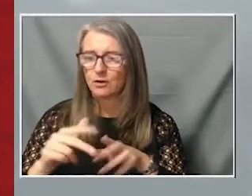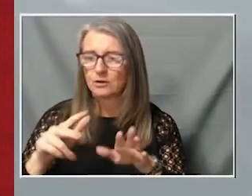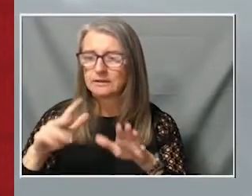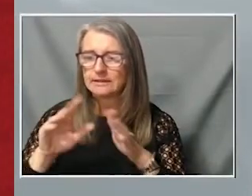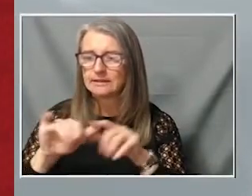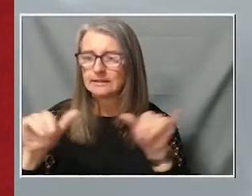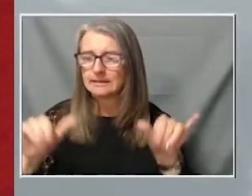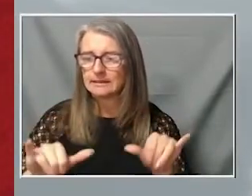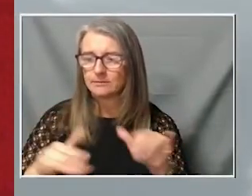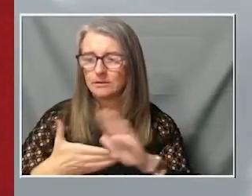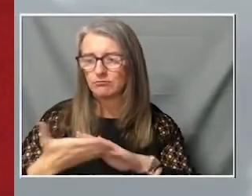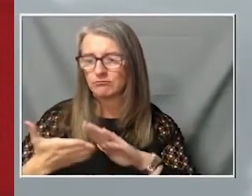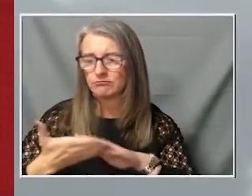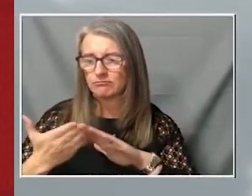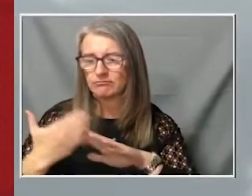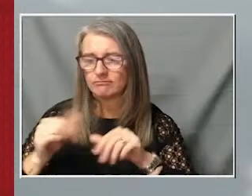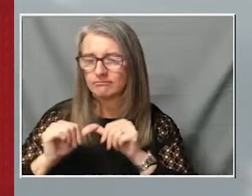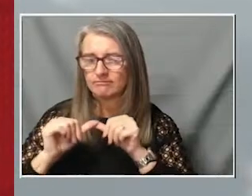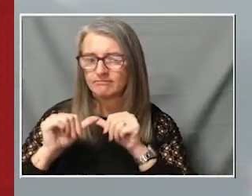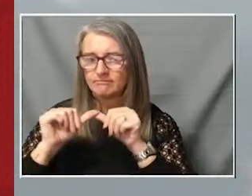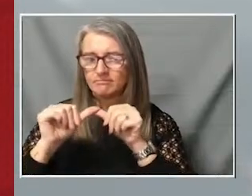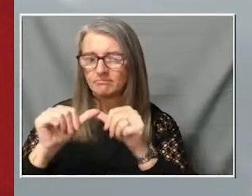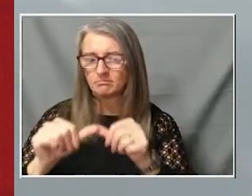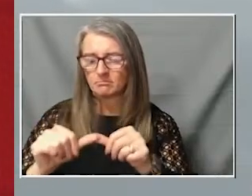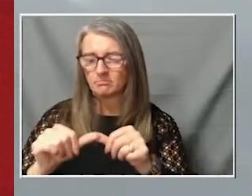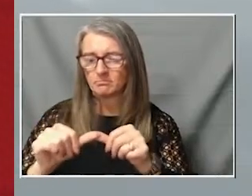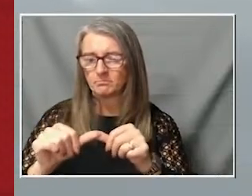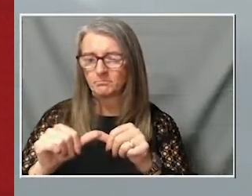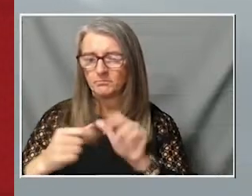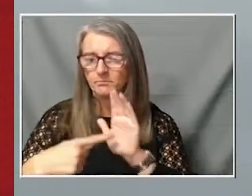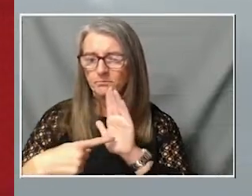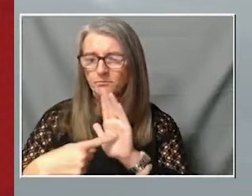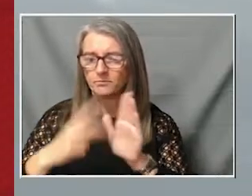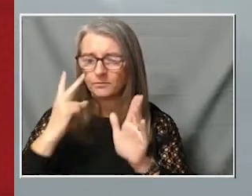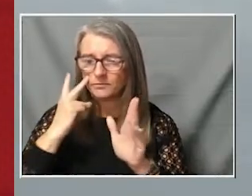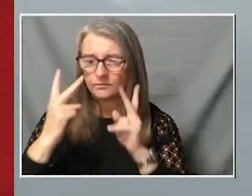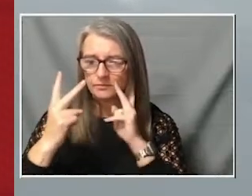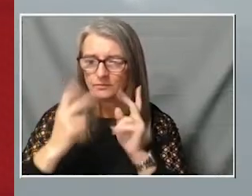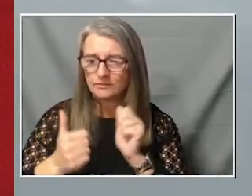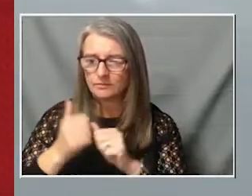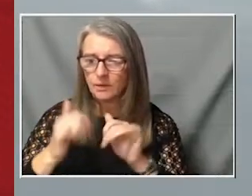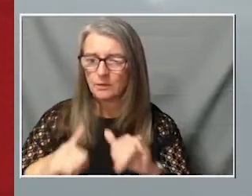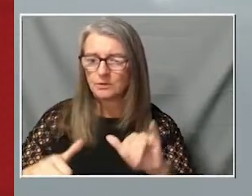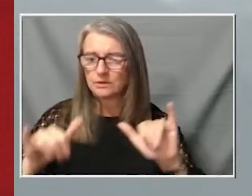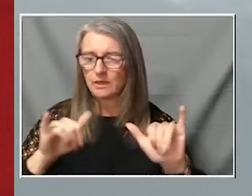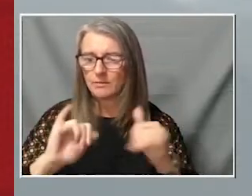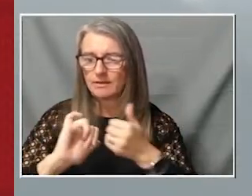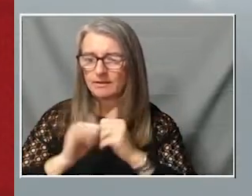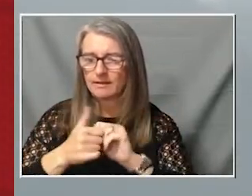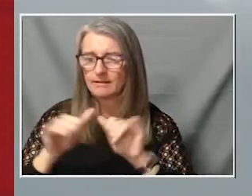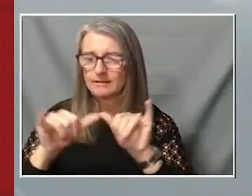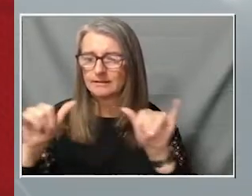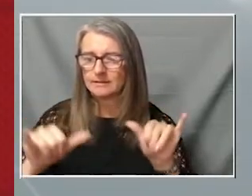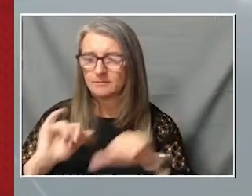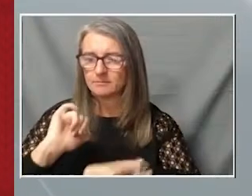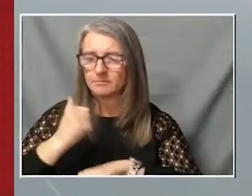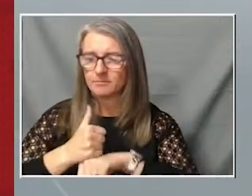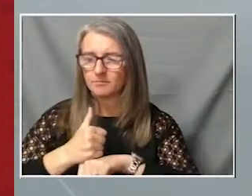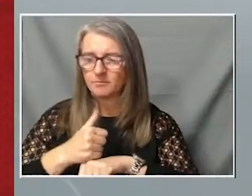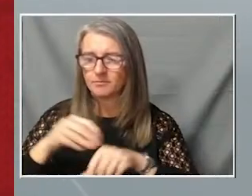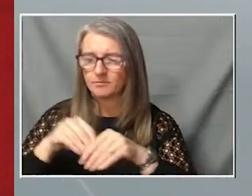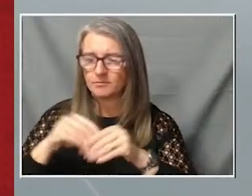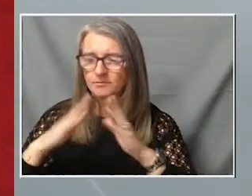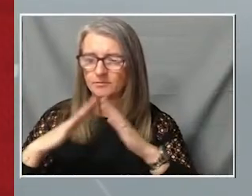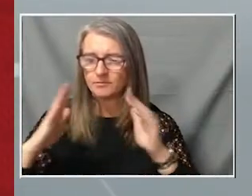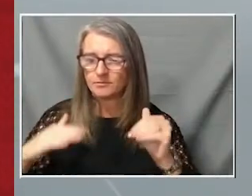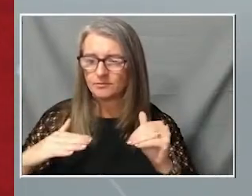acts and runs continuously. And shown here are the two most common ways in which a system is installed into an existing